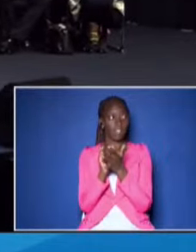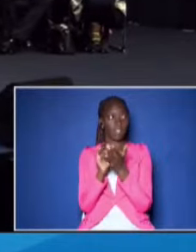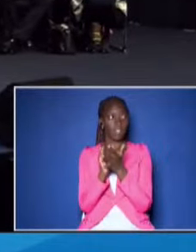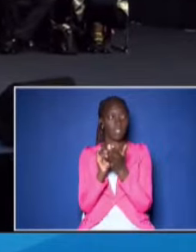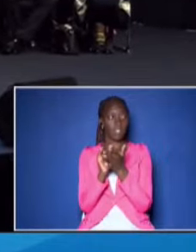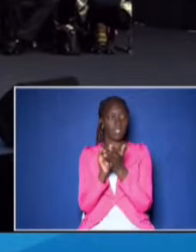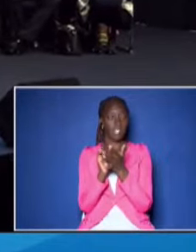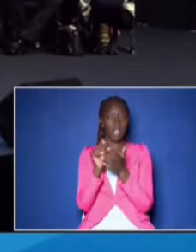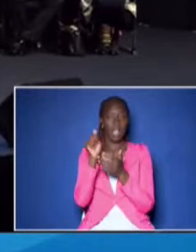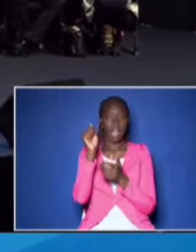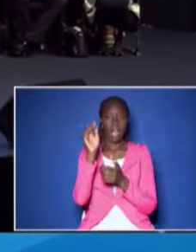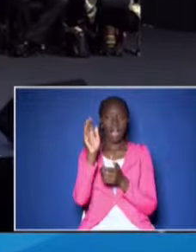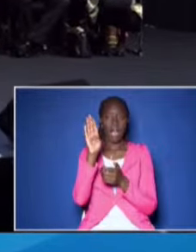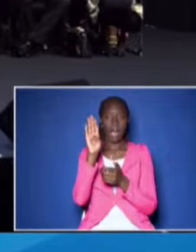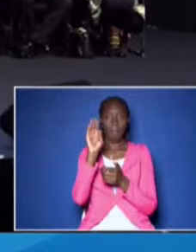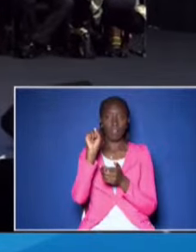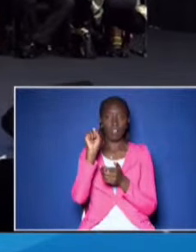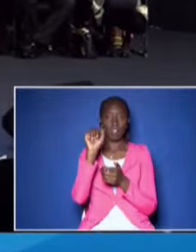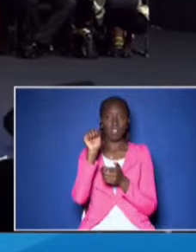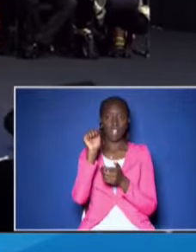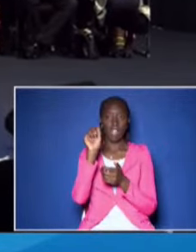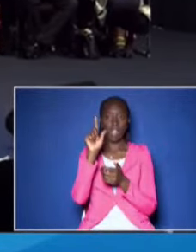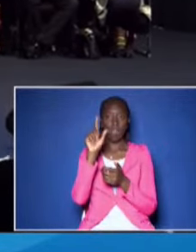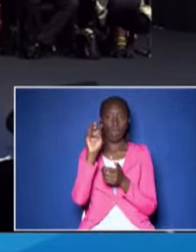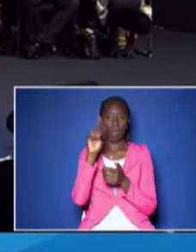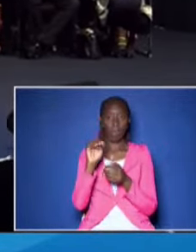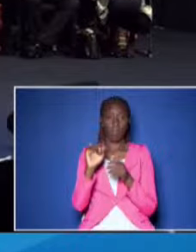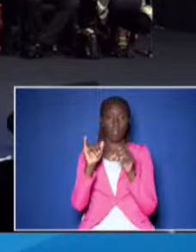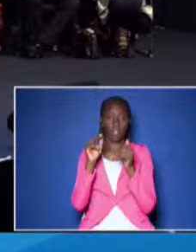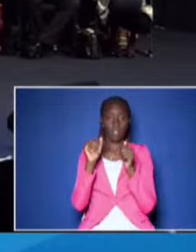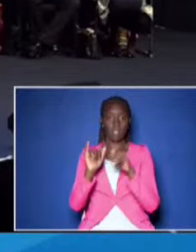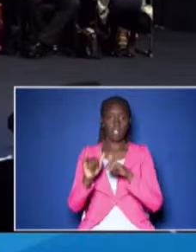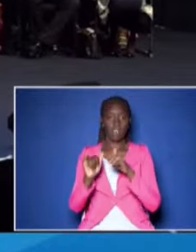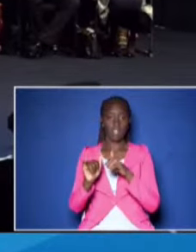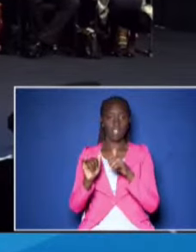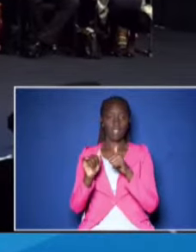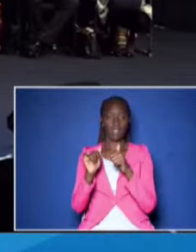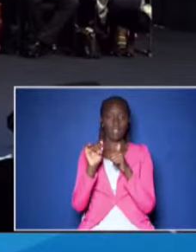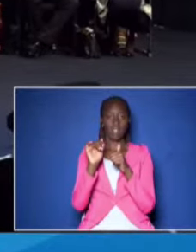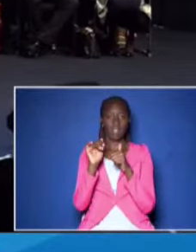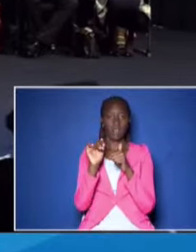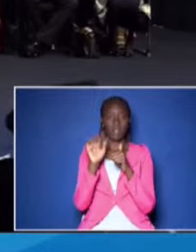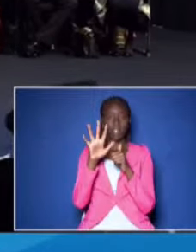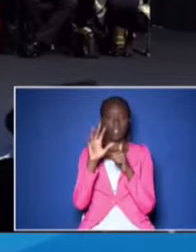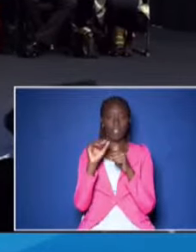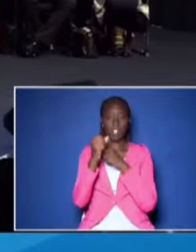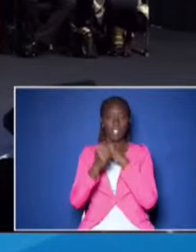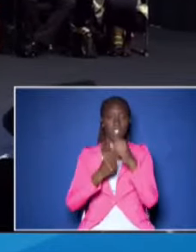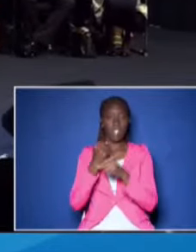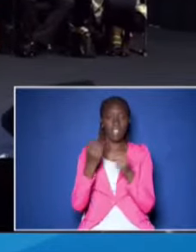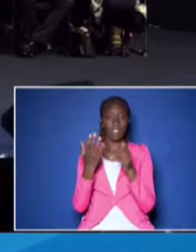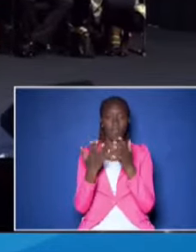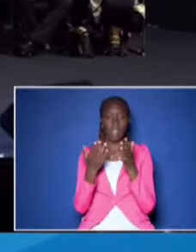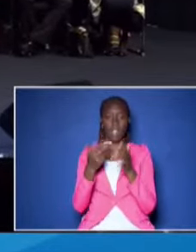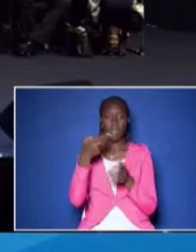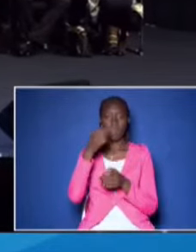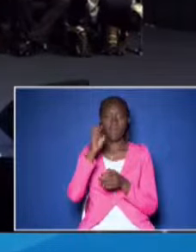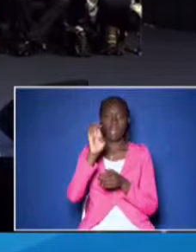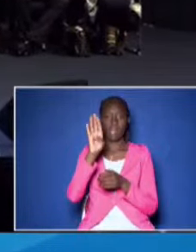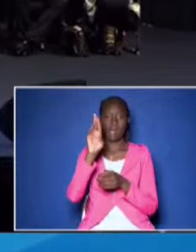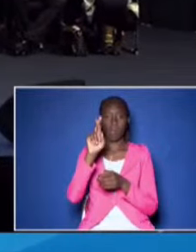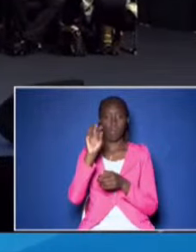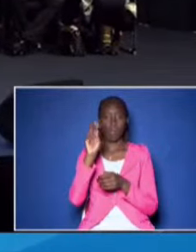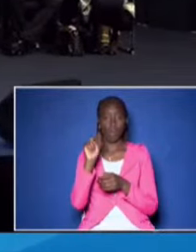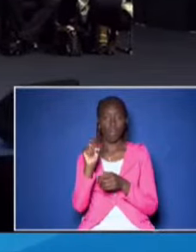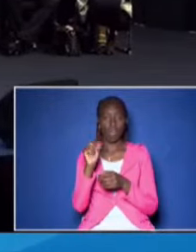spent 40 years in heon I said well there's no way